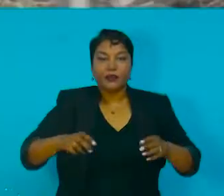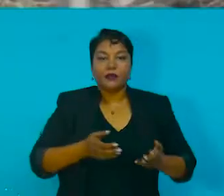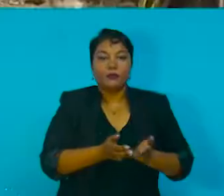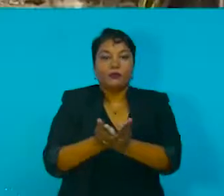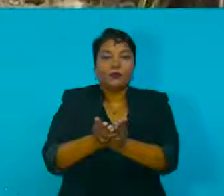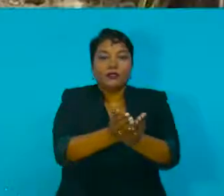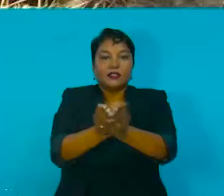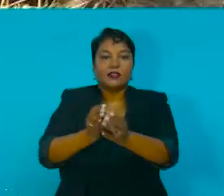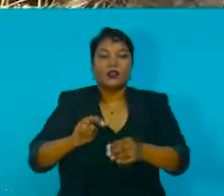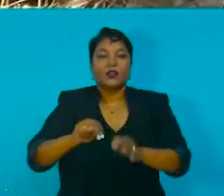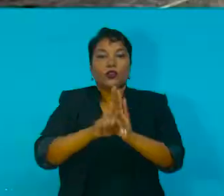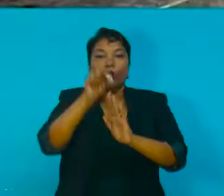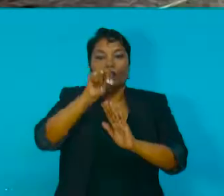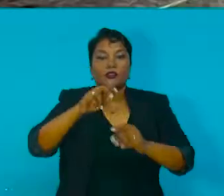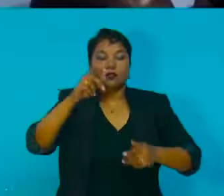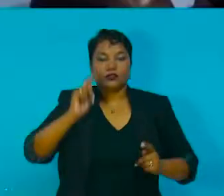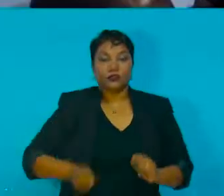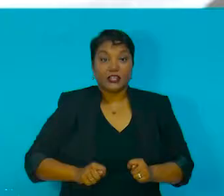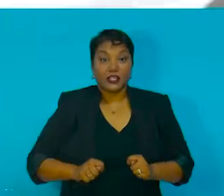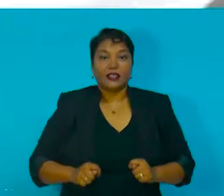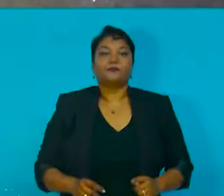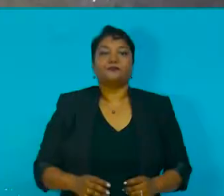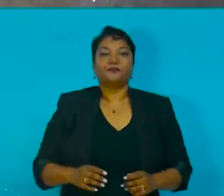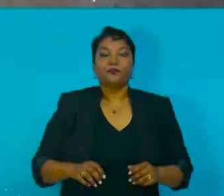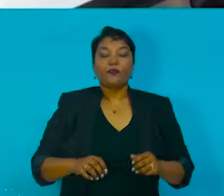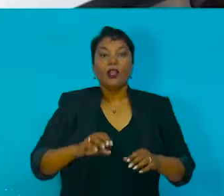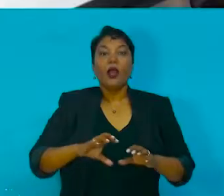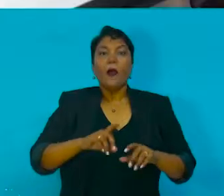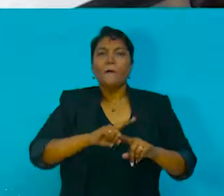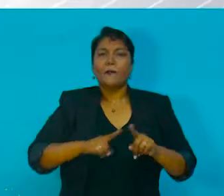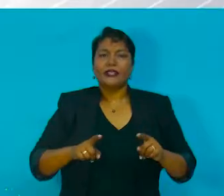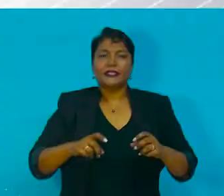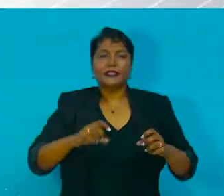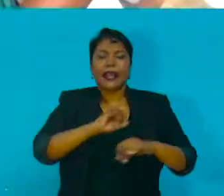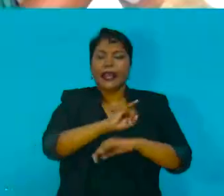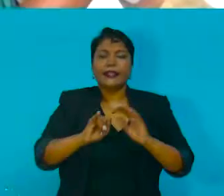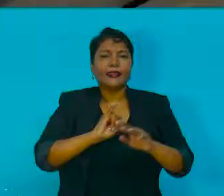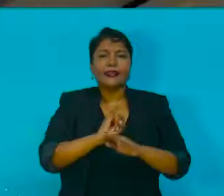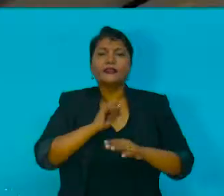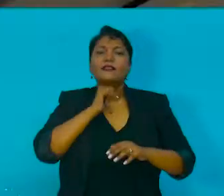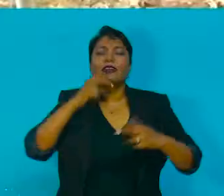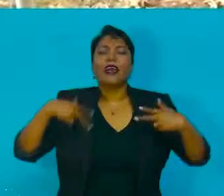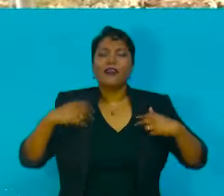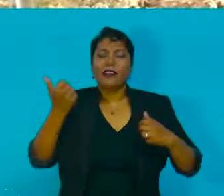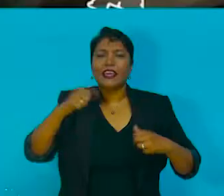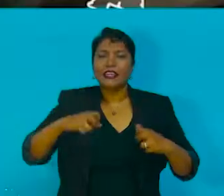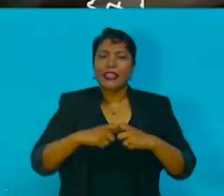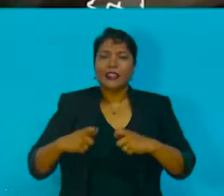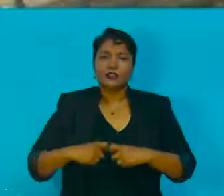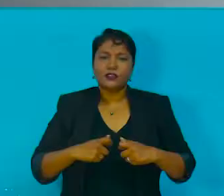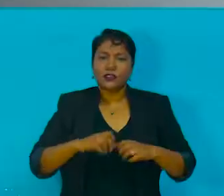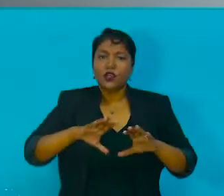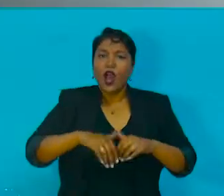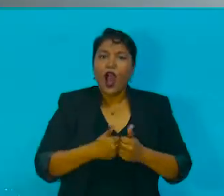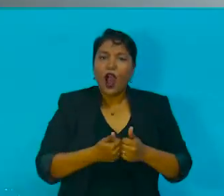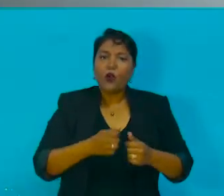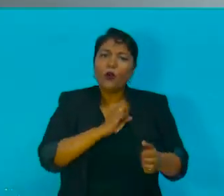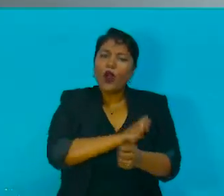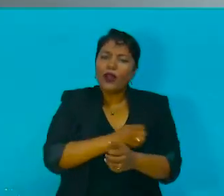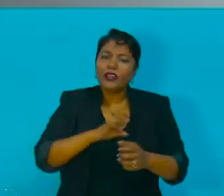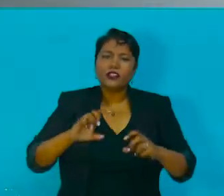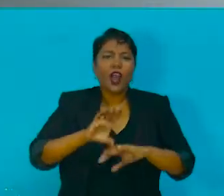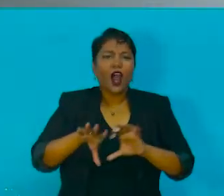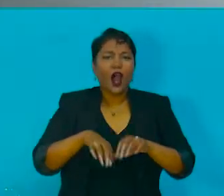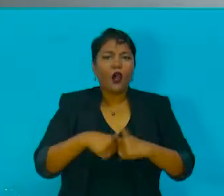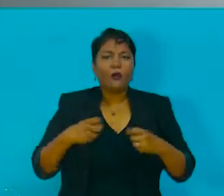an alternative source of power was needed for the cell site to be realized, and to this end, engineers at